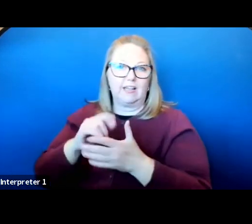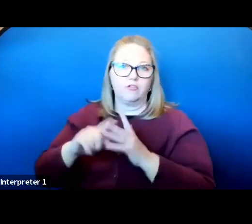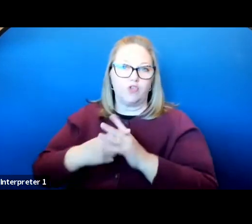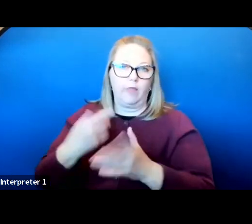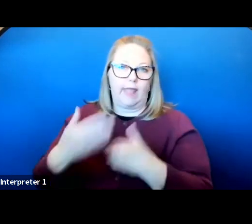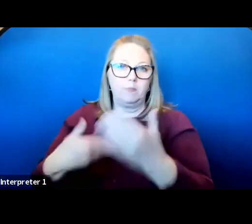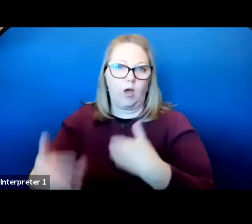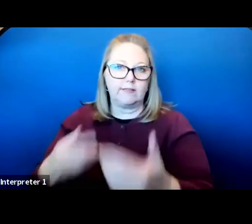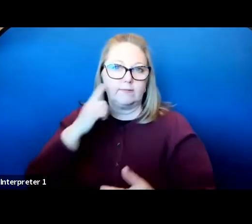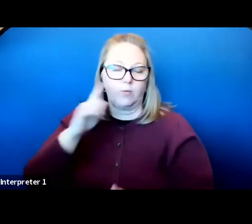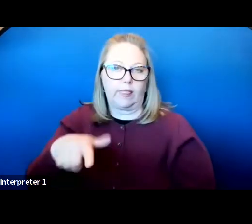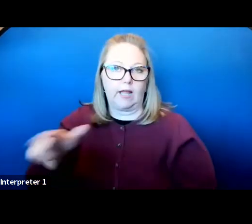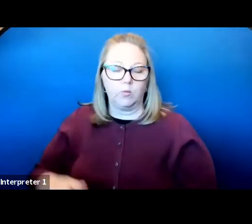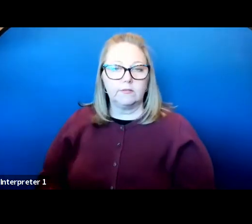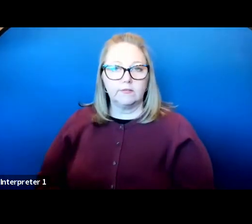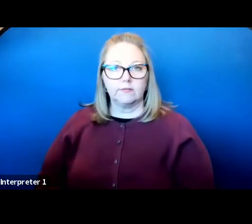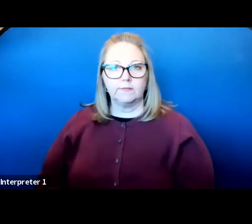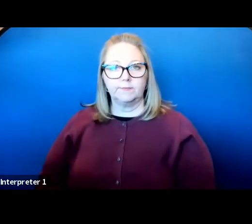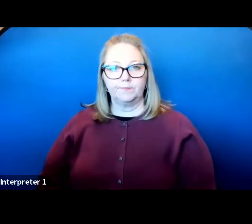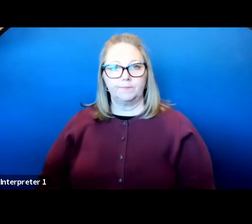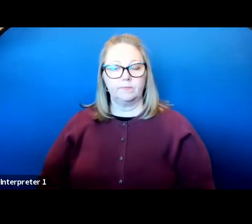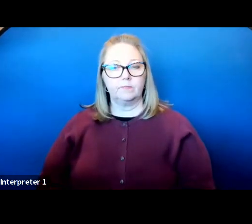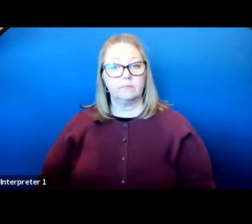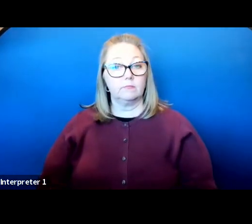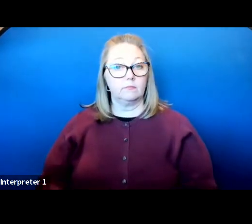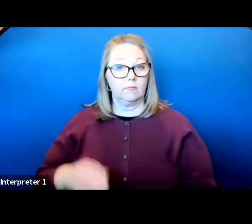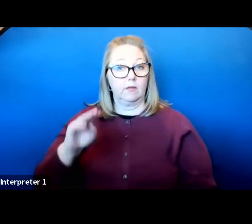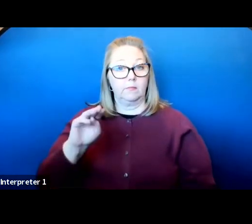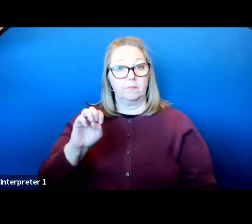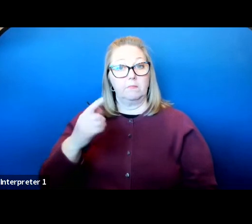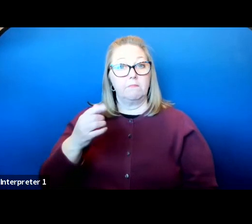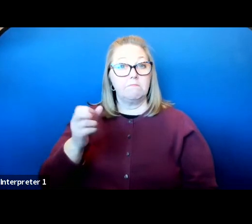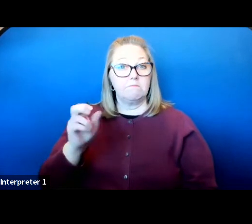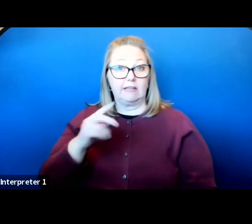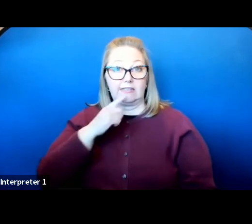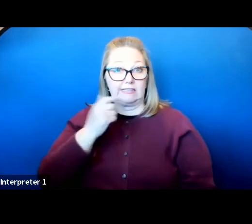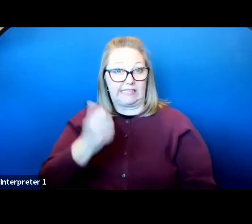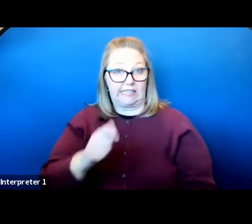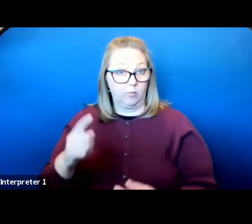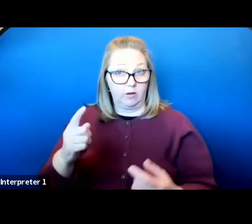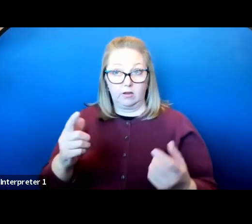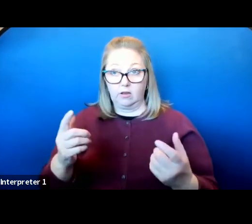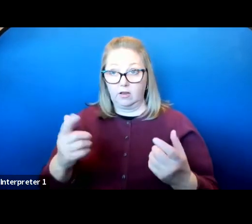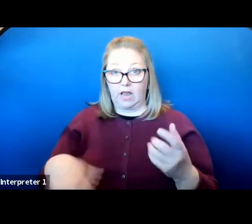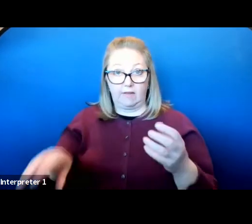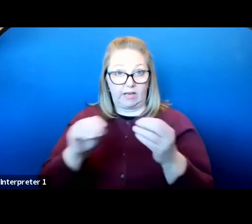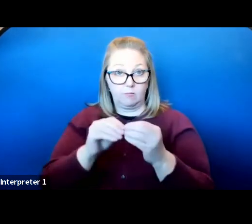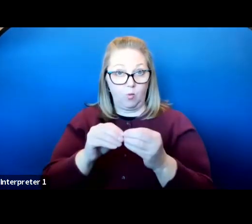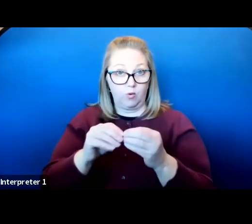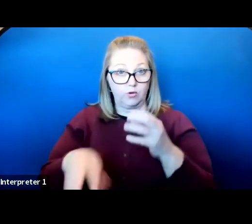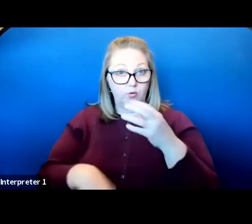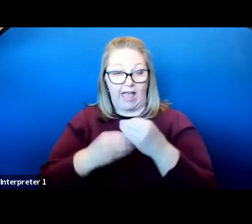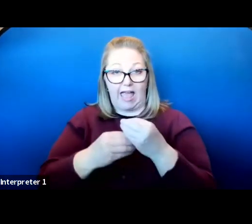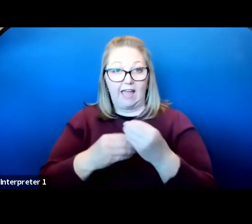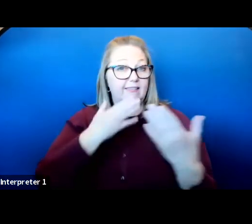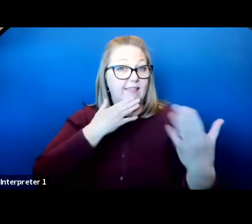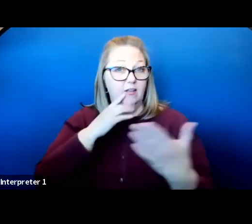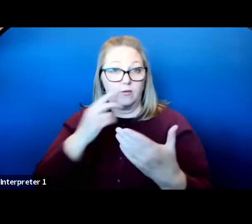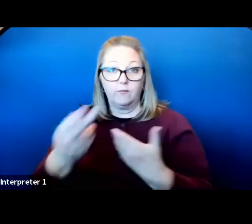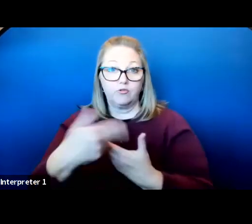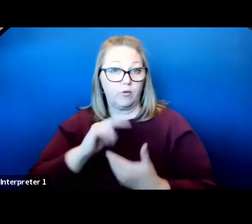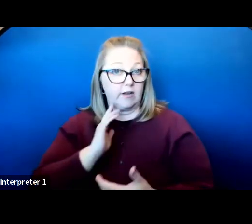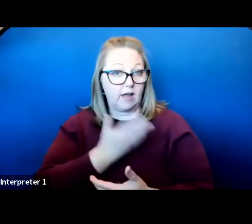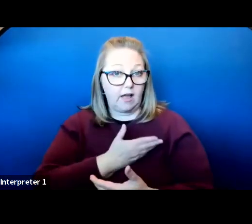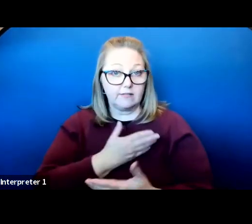Thank you. And I think unless Shannon or Kevin have anything to add, we'll do a close today. Thank you all for joining us and for